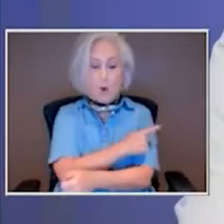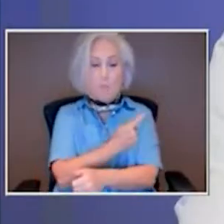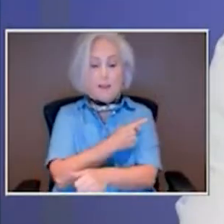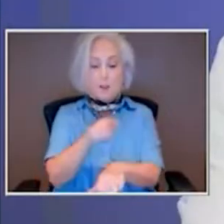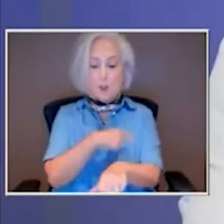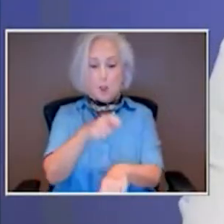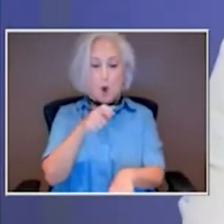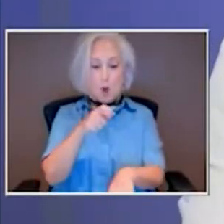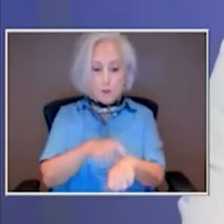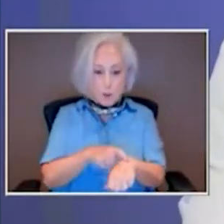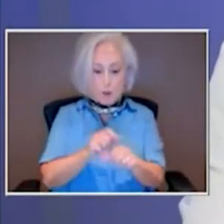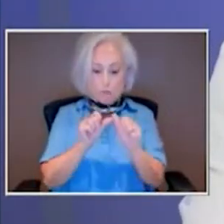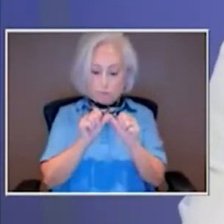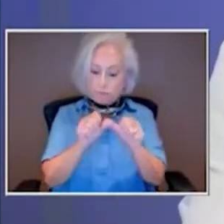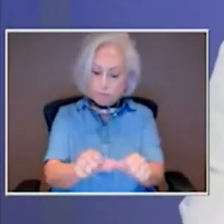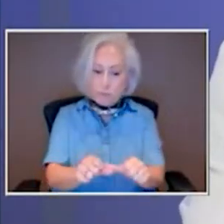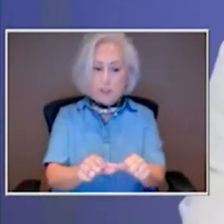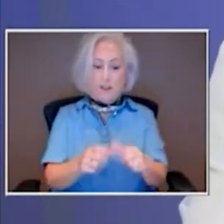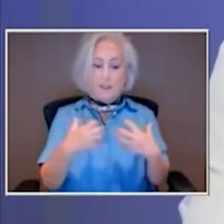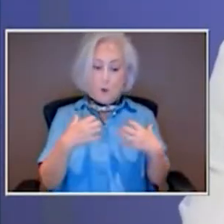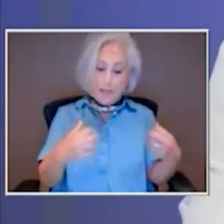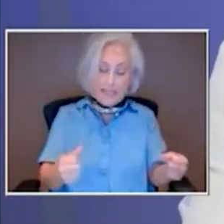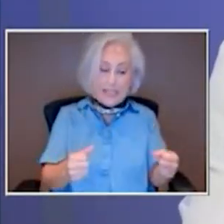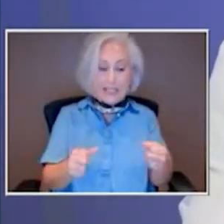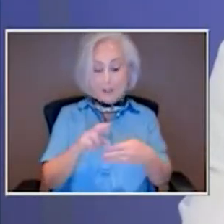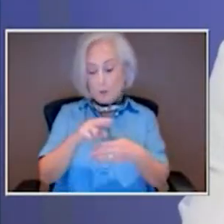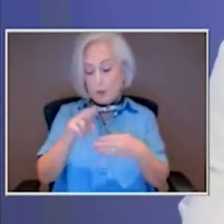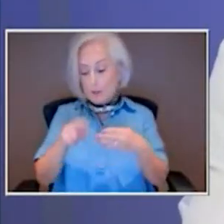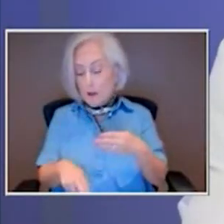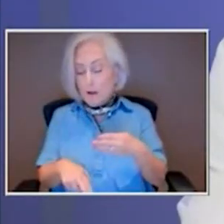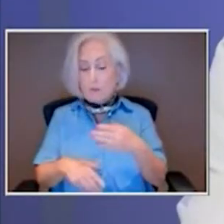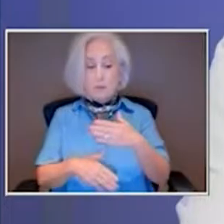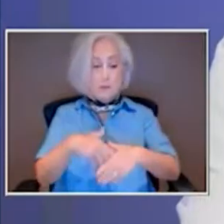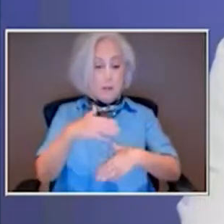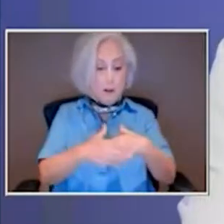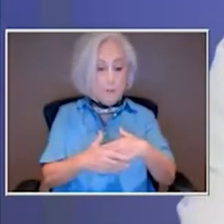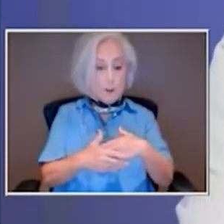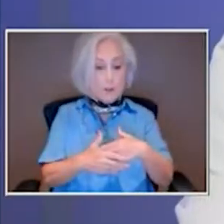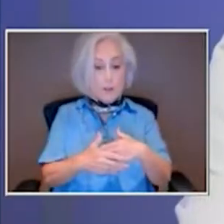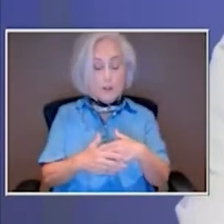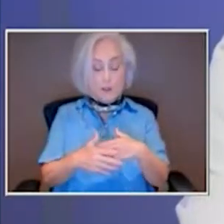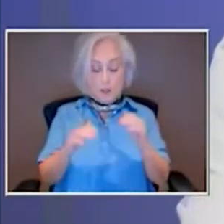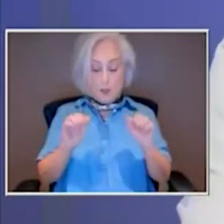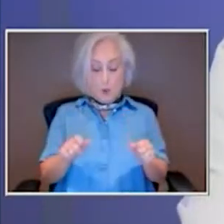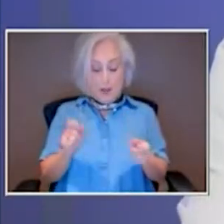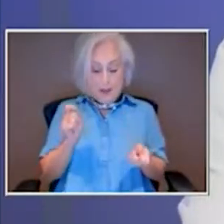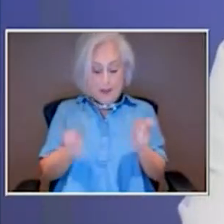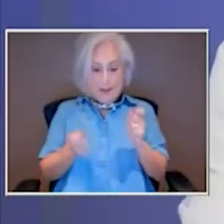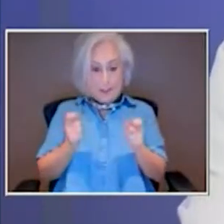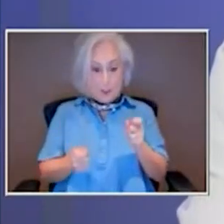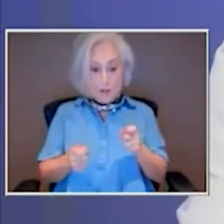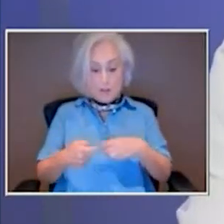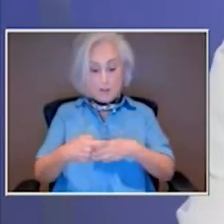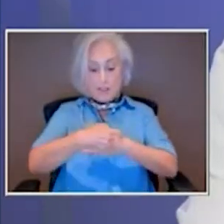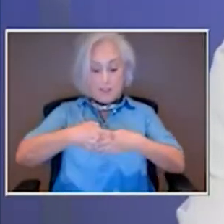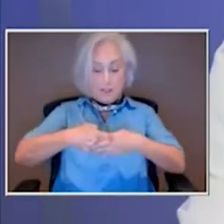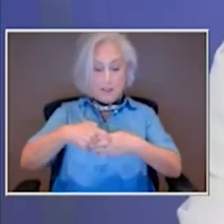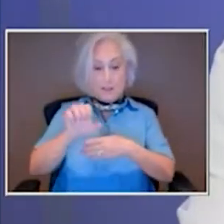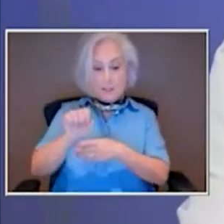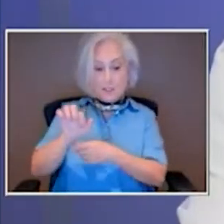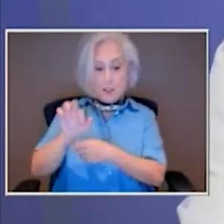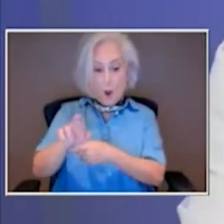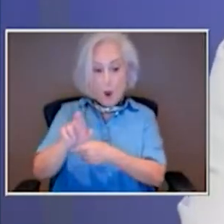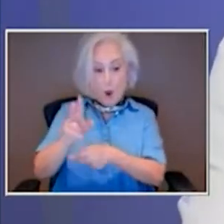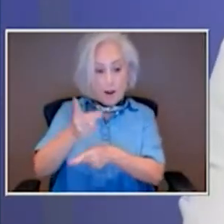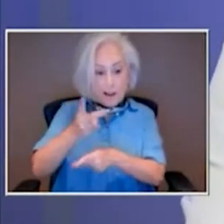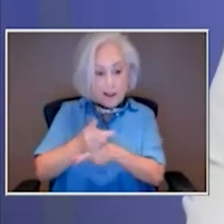healing, for their comfort, for their results. We have adjustments, scar care, refinements that we do over time,